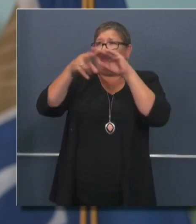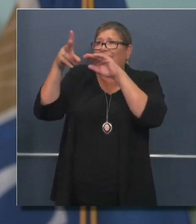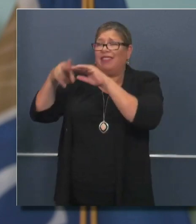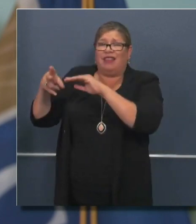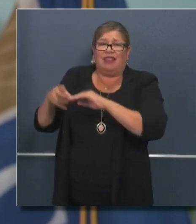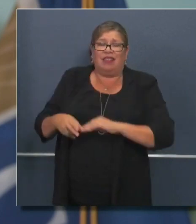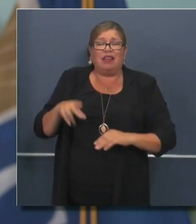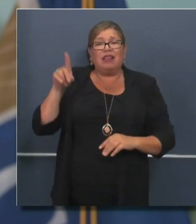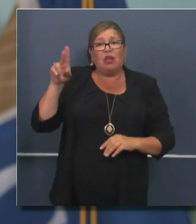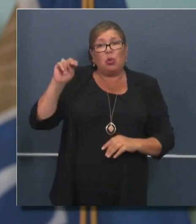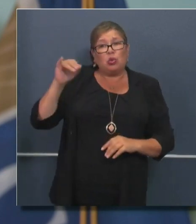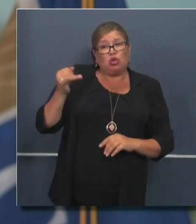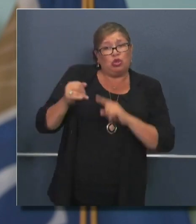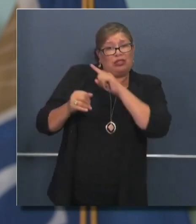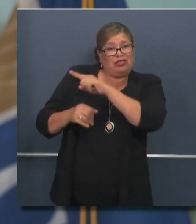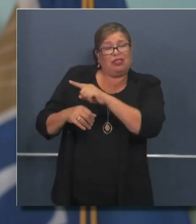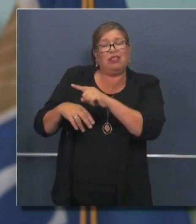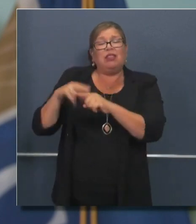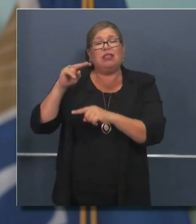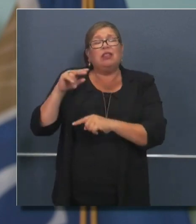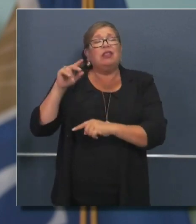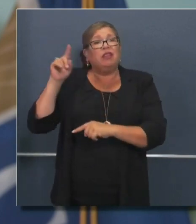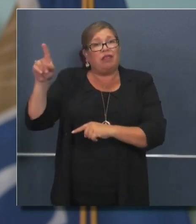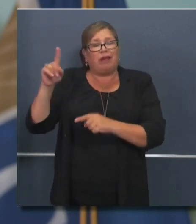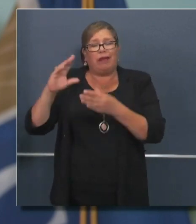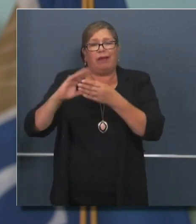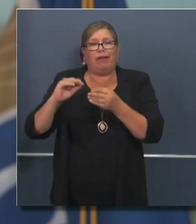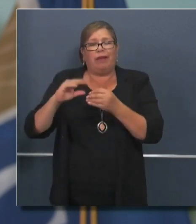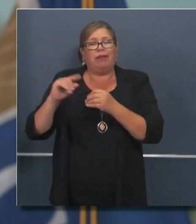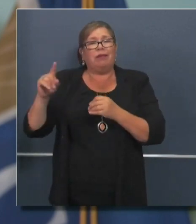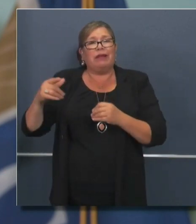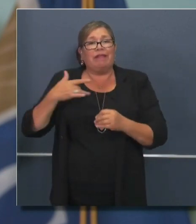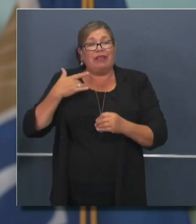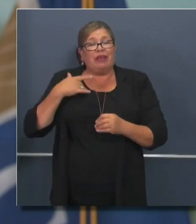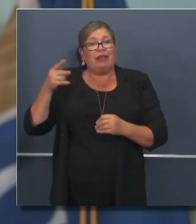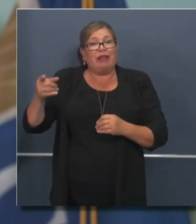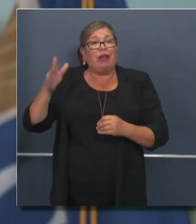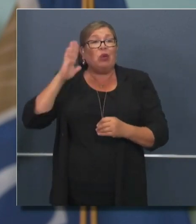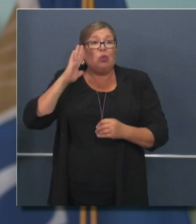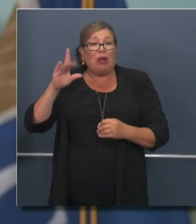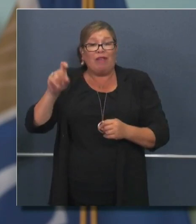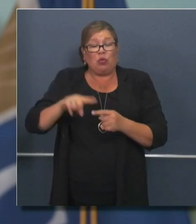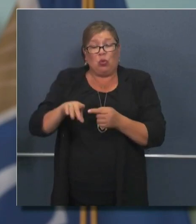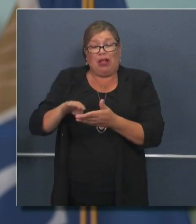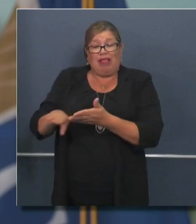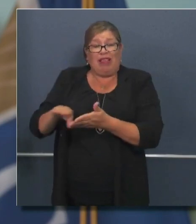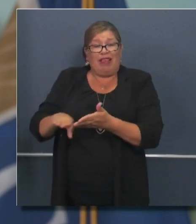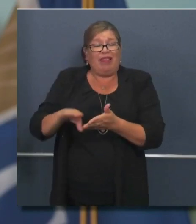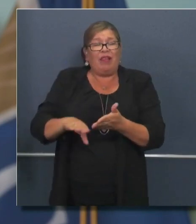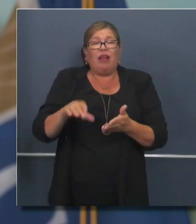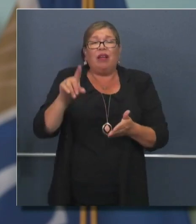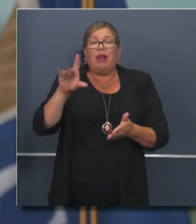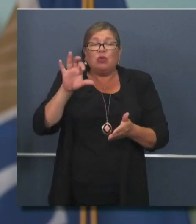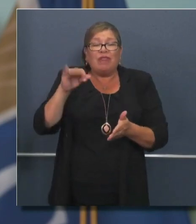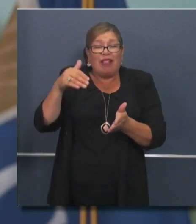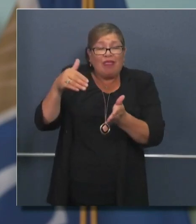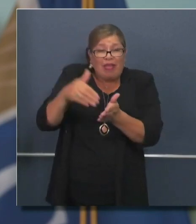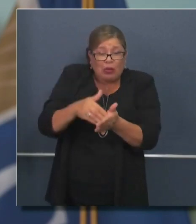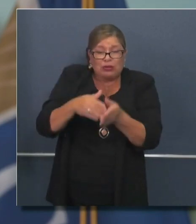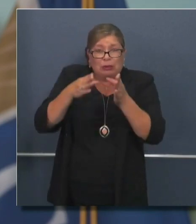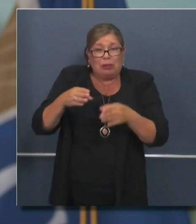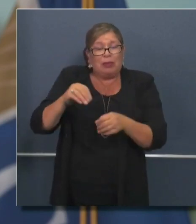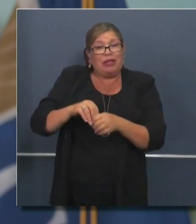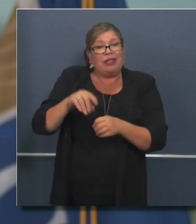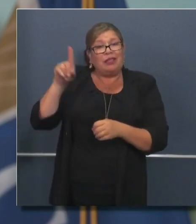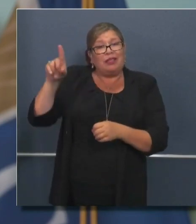remarkable estimate of the number of people he believes the state will be compelled to lay off, and hundreds of thousands